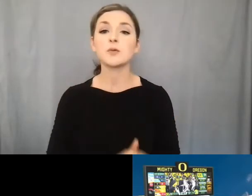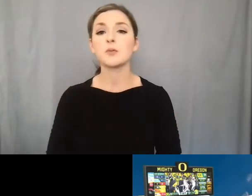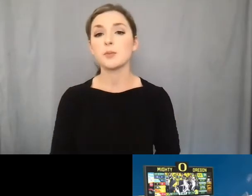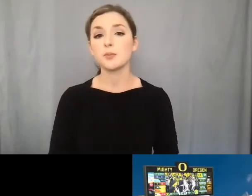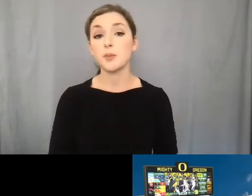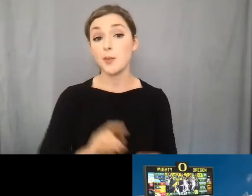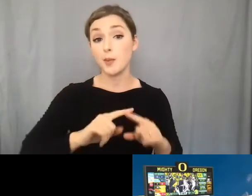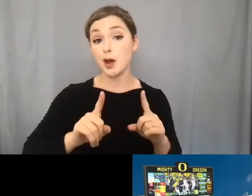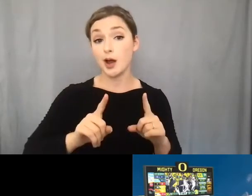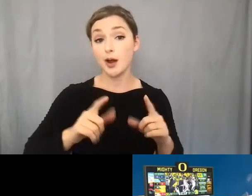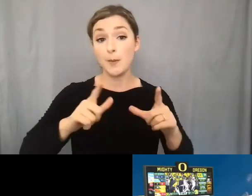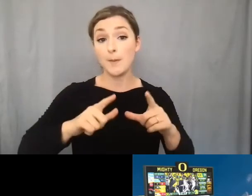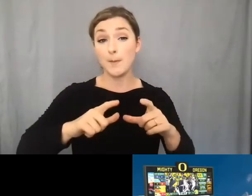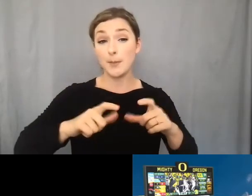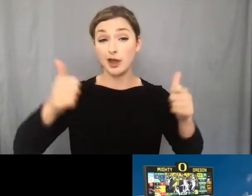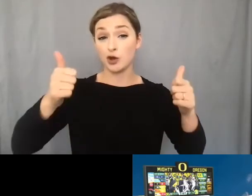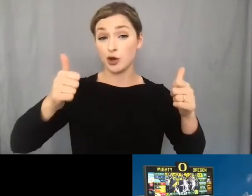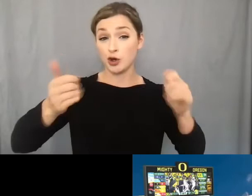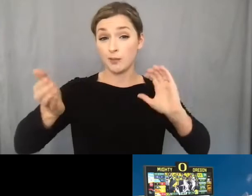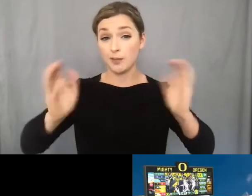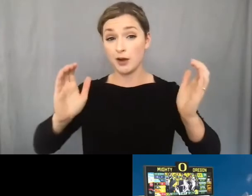at it's bigger than a fire truck. I know that.